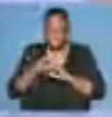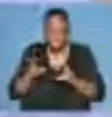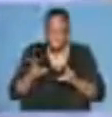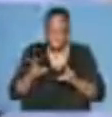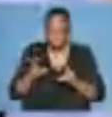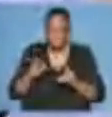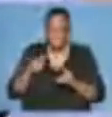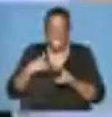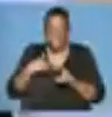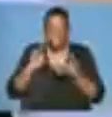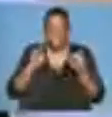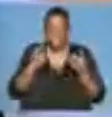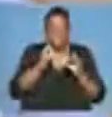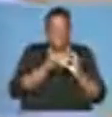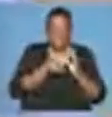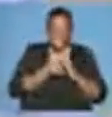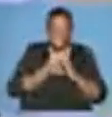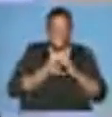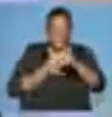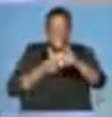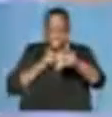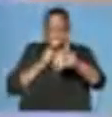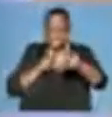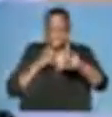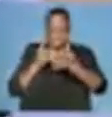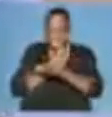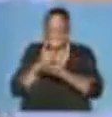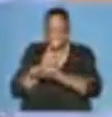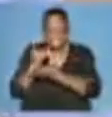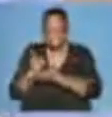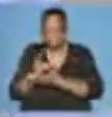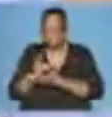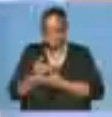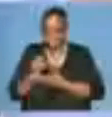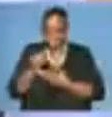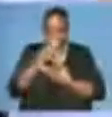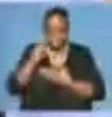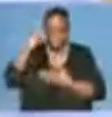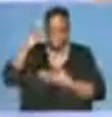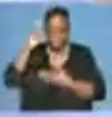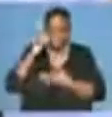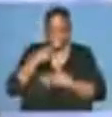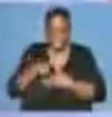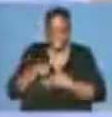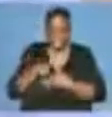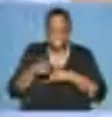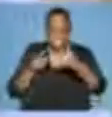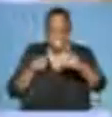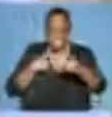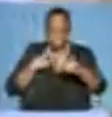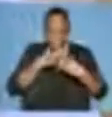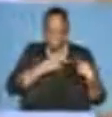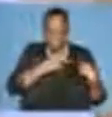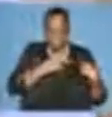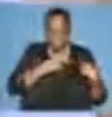discussion. The PM already said what he had to say. And I am the prime